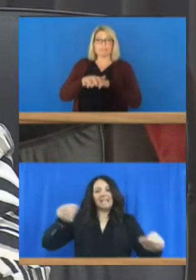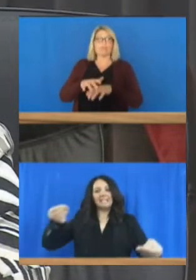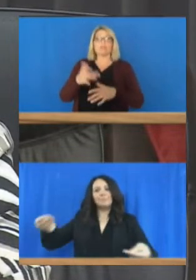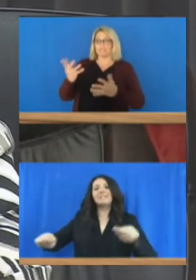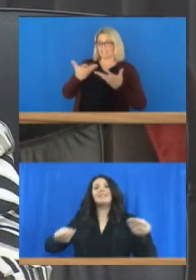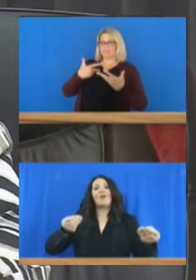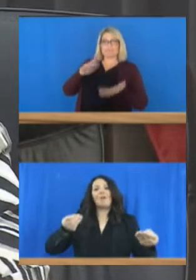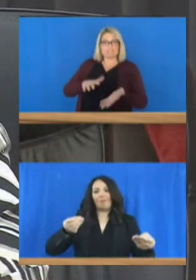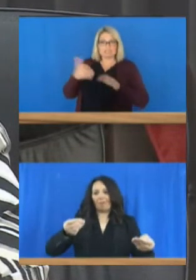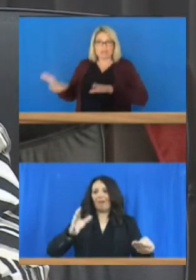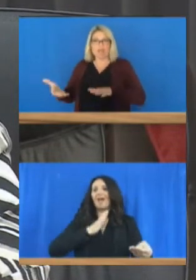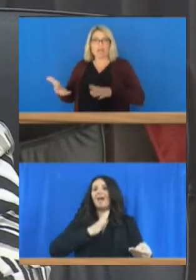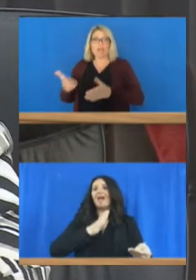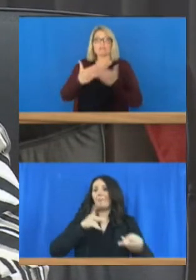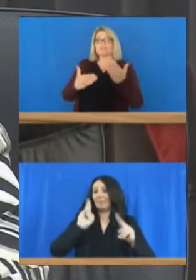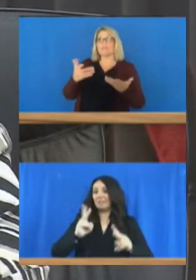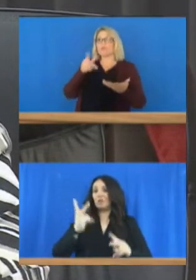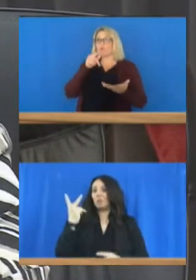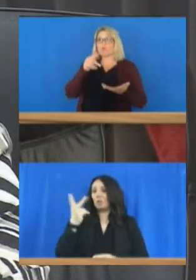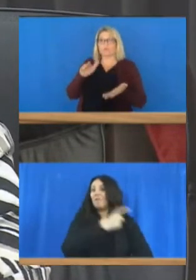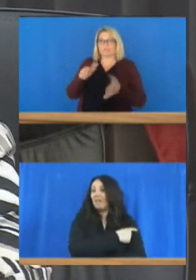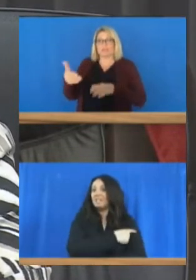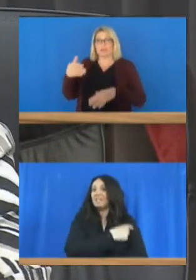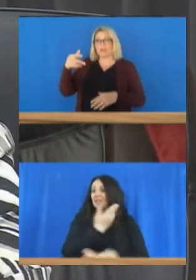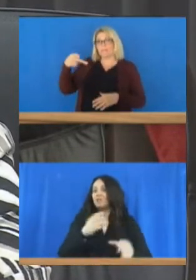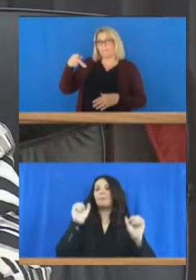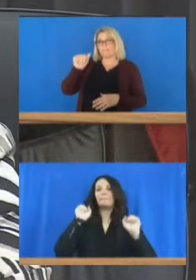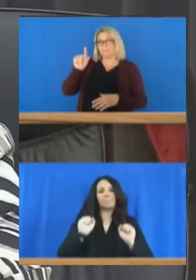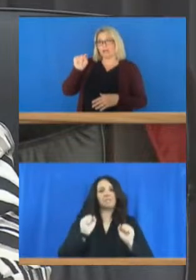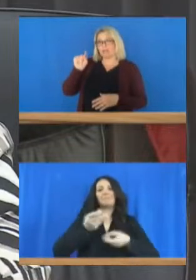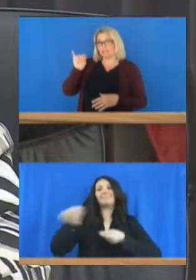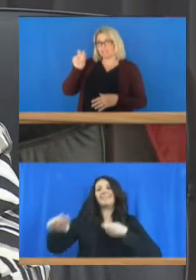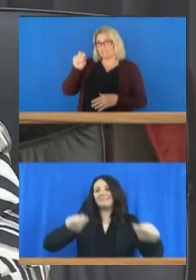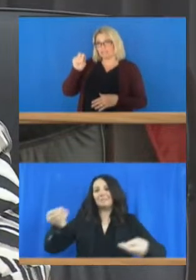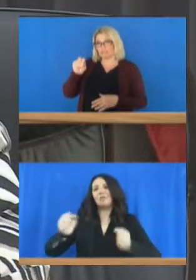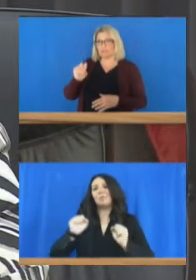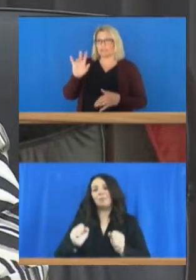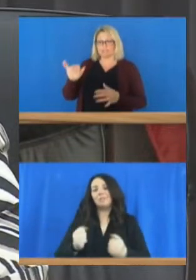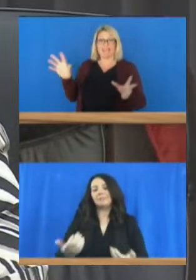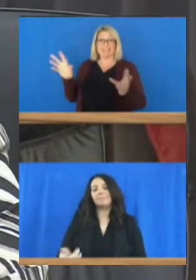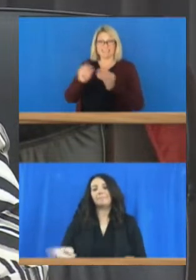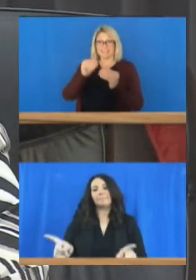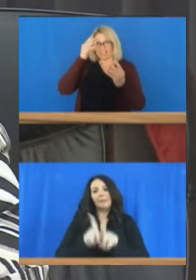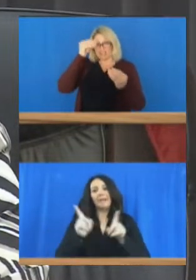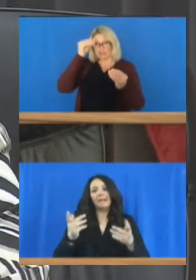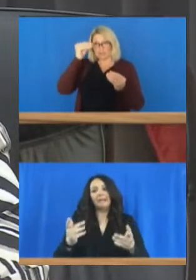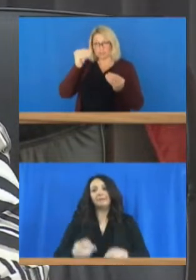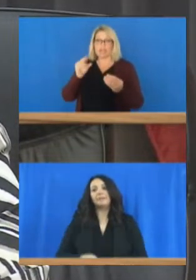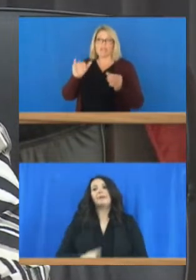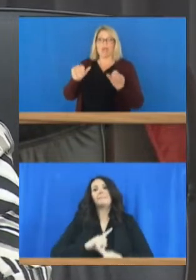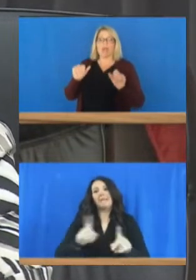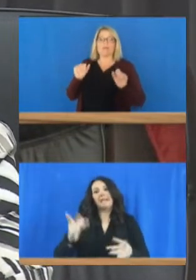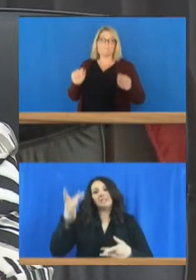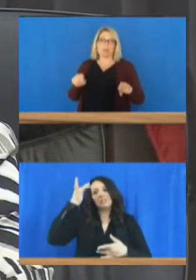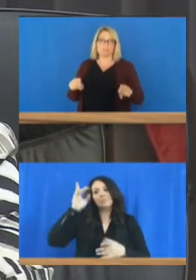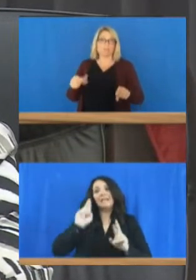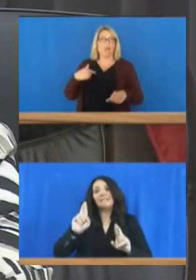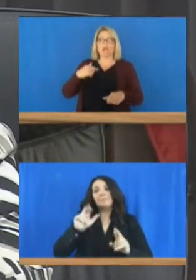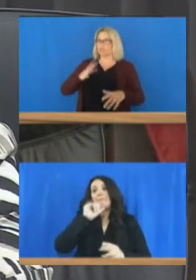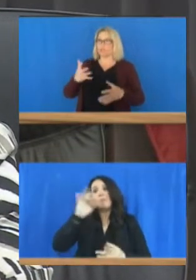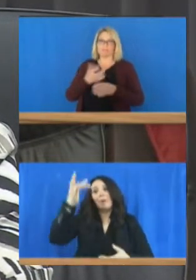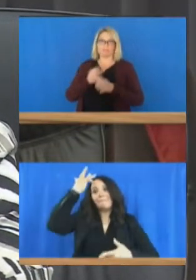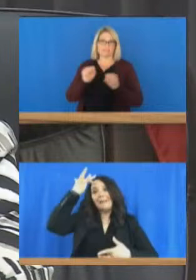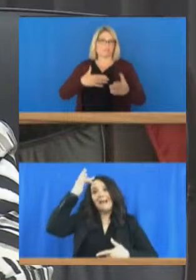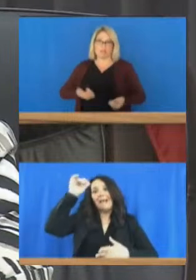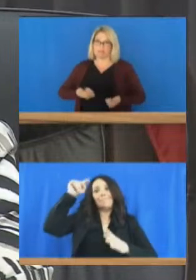first dose. And ideally, the maximum protection that the vaccines will provide is 2 to 3 weeks after their second dose. Thank you. Do you